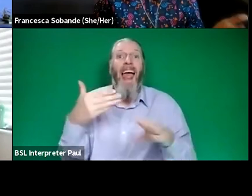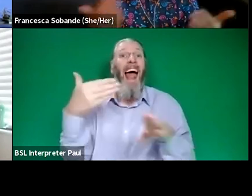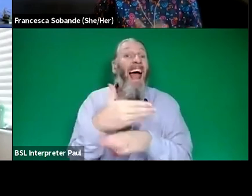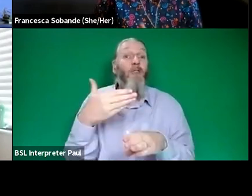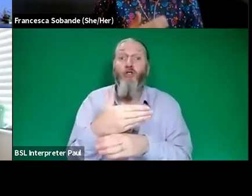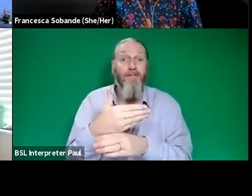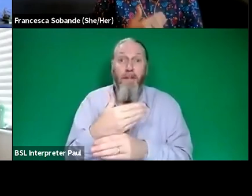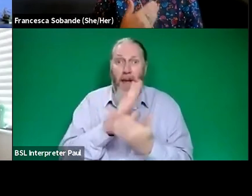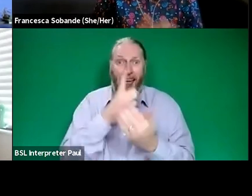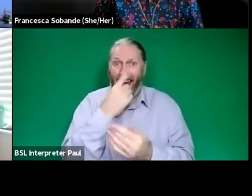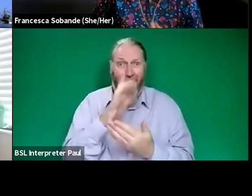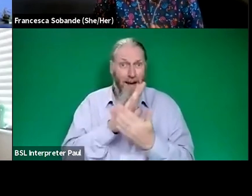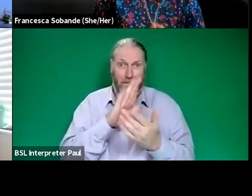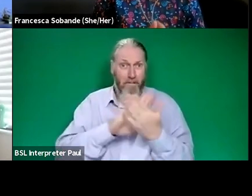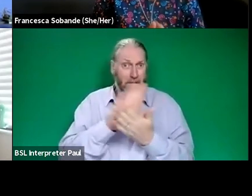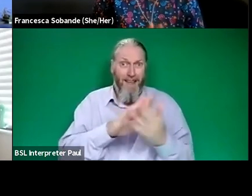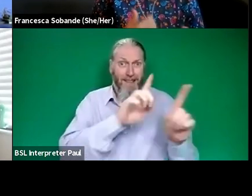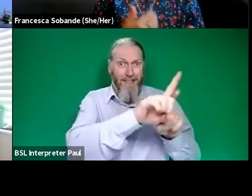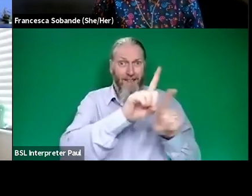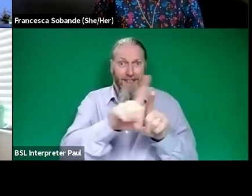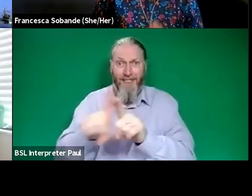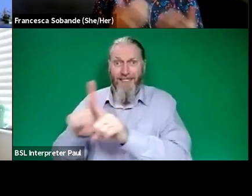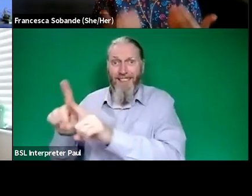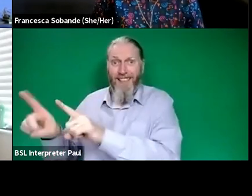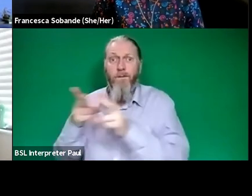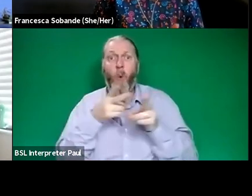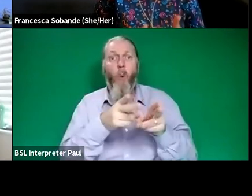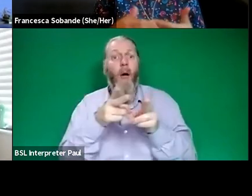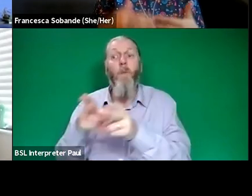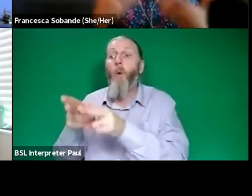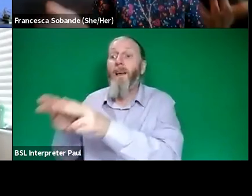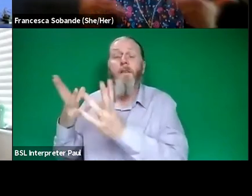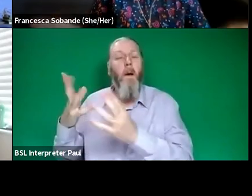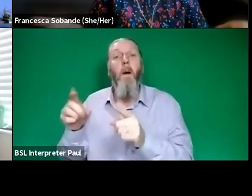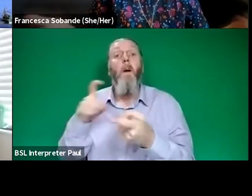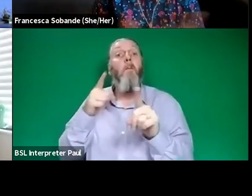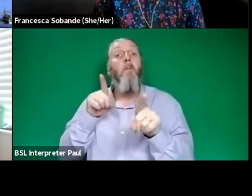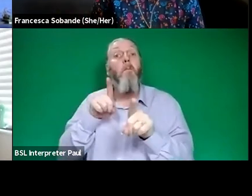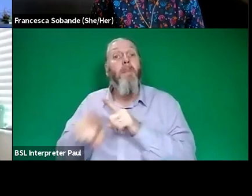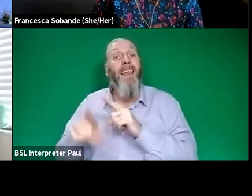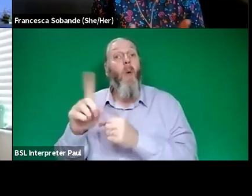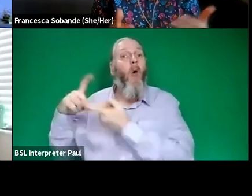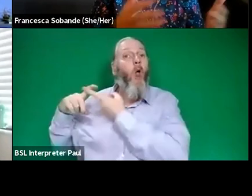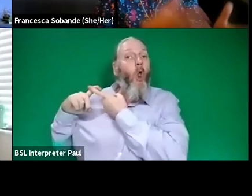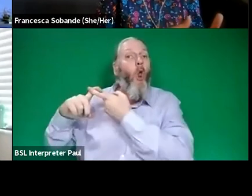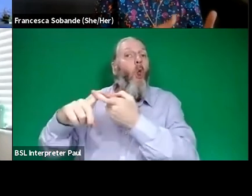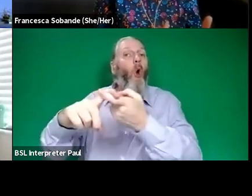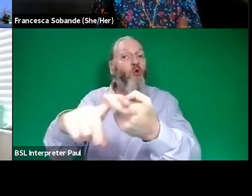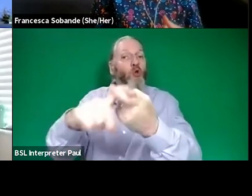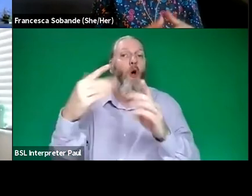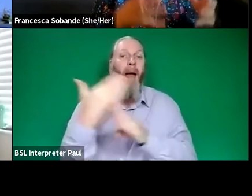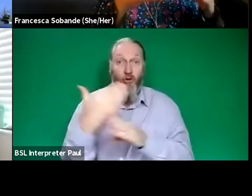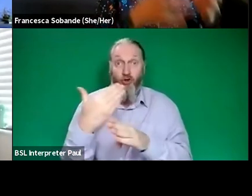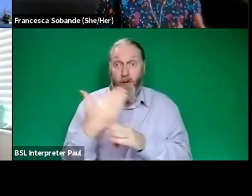and especially sustained long-term action, and, you know, the planning, the organizing, and like Khadija was just saying right now, you know, moving